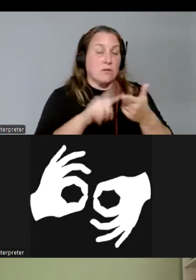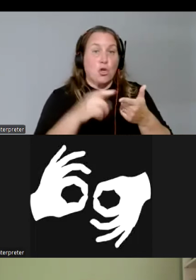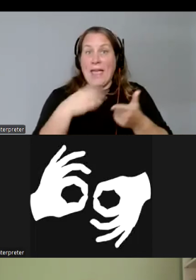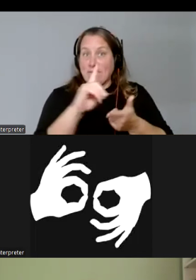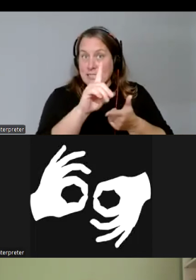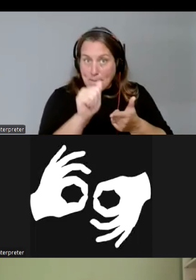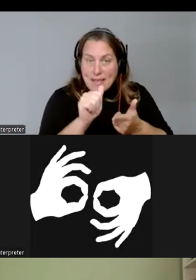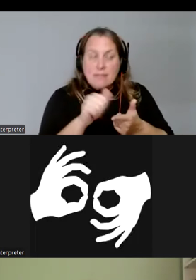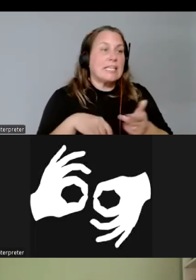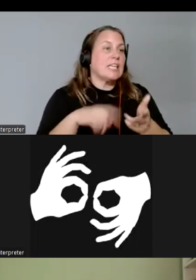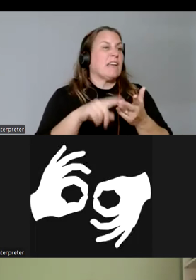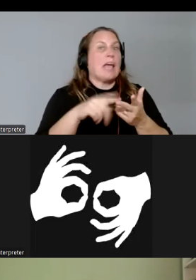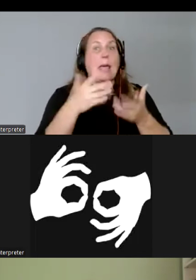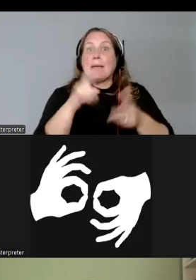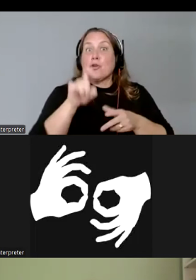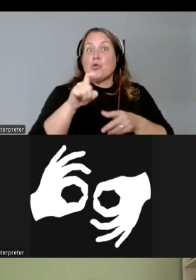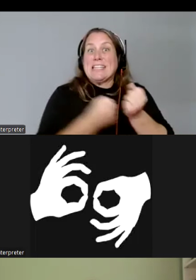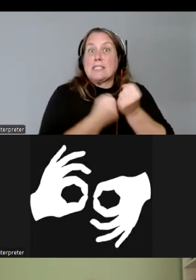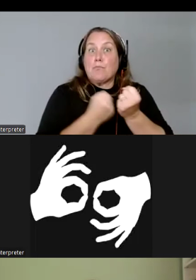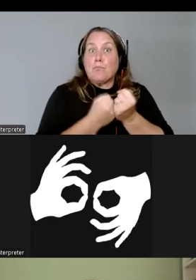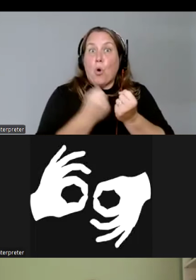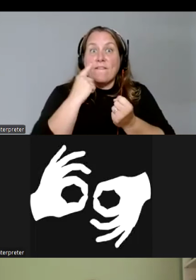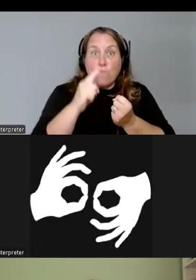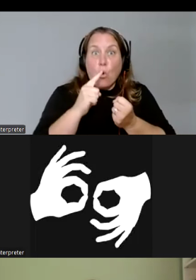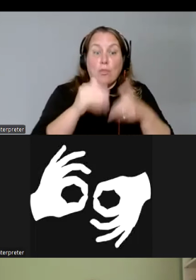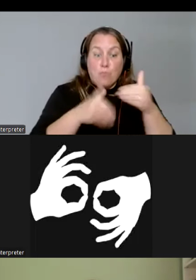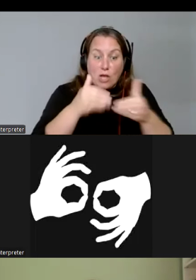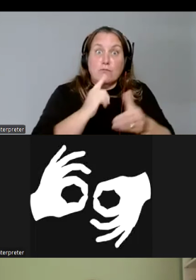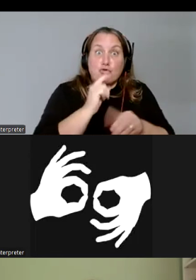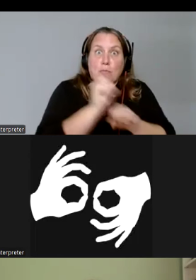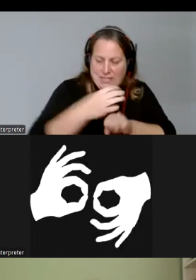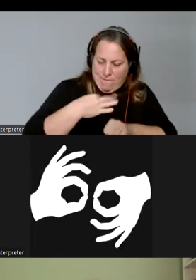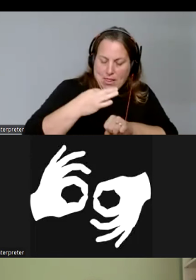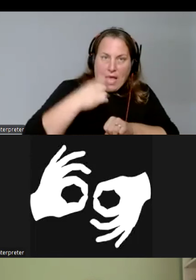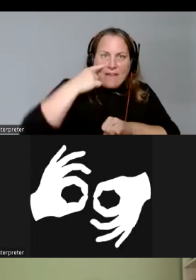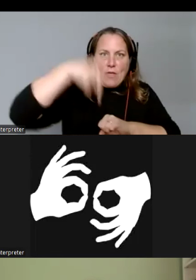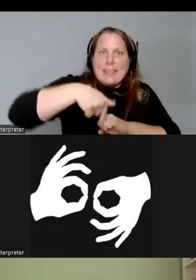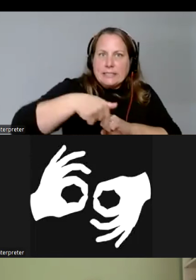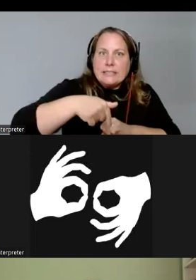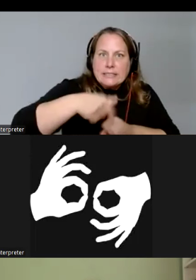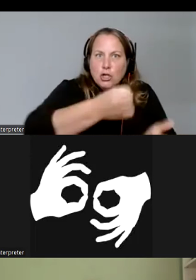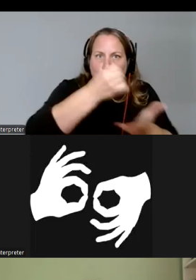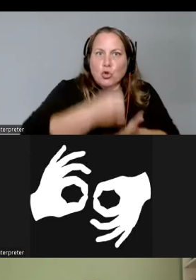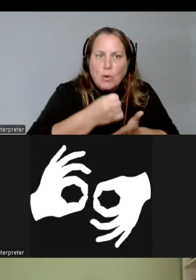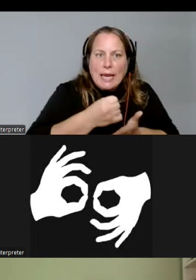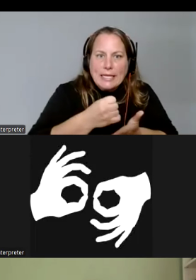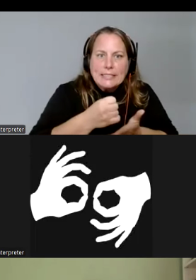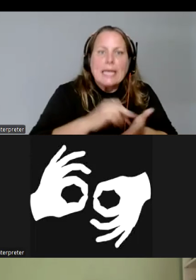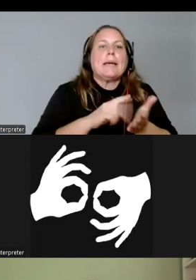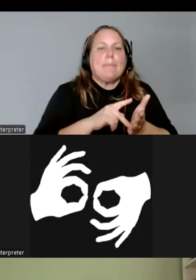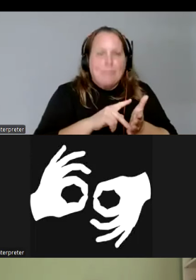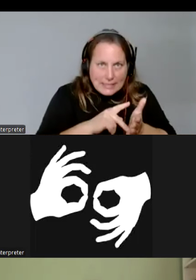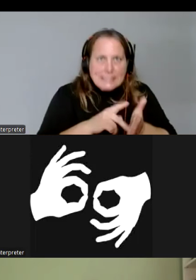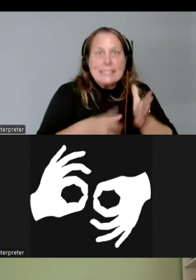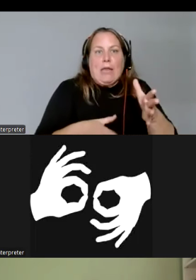their application can apply for funds to cover the cost of assistance from application support service provider. And